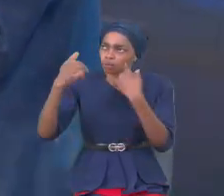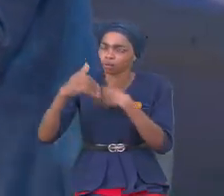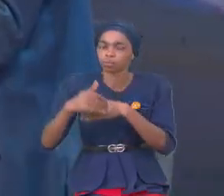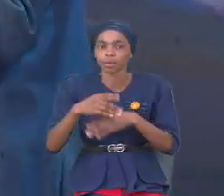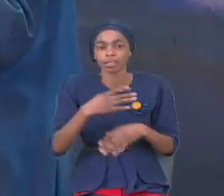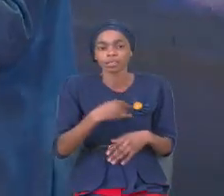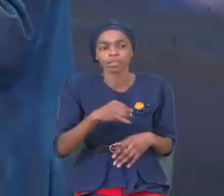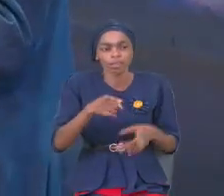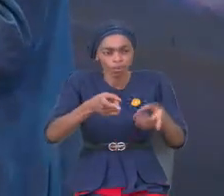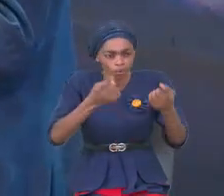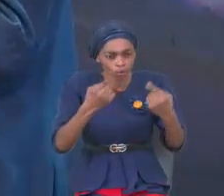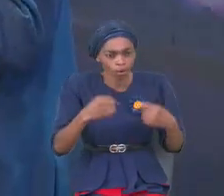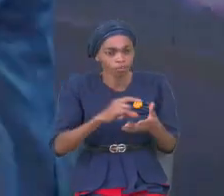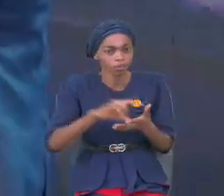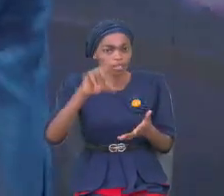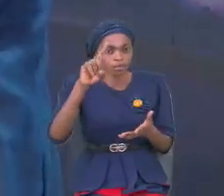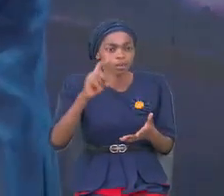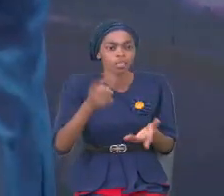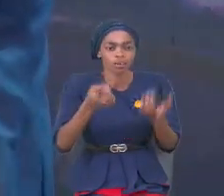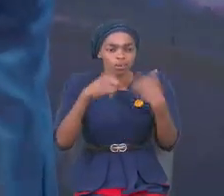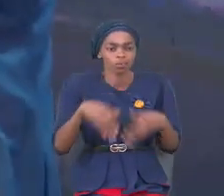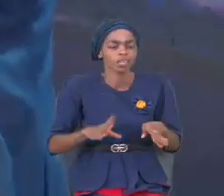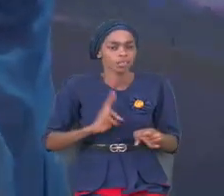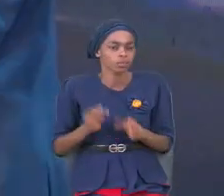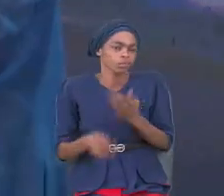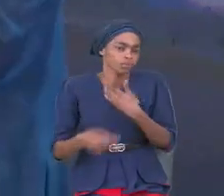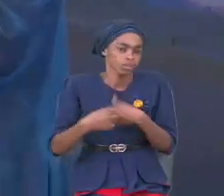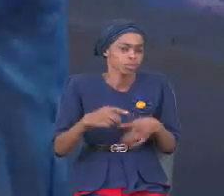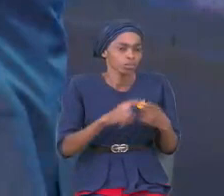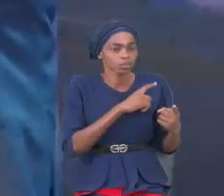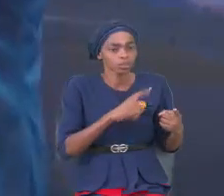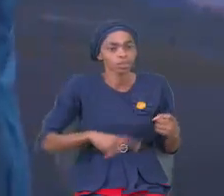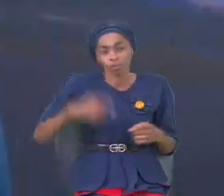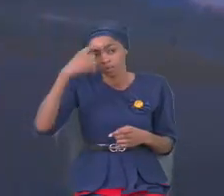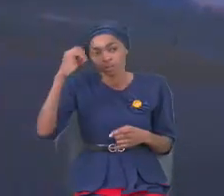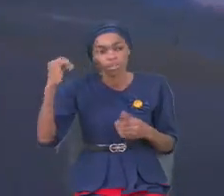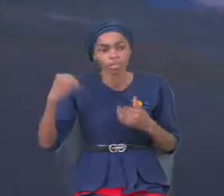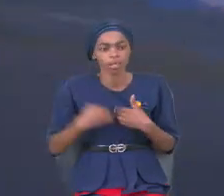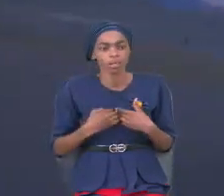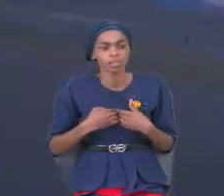he has turned, and he will heal us. He